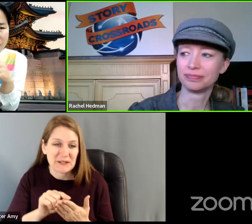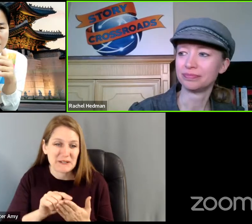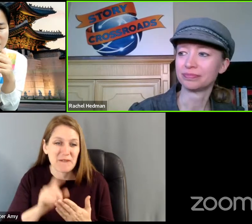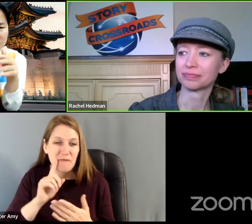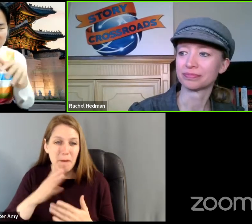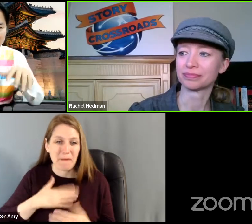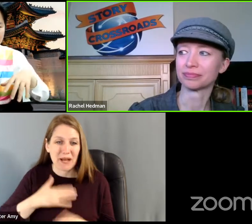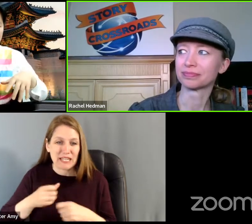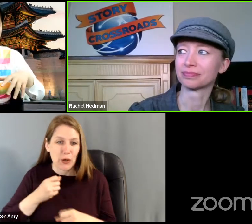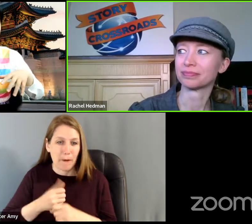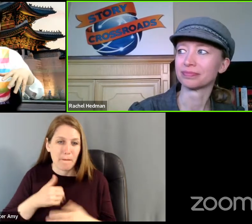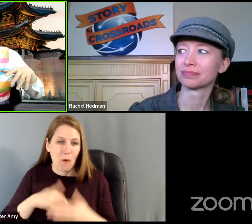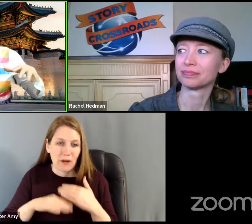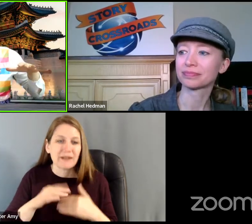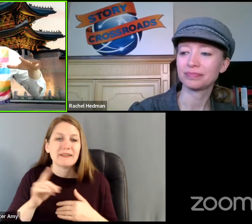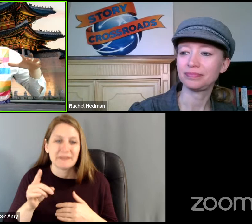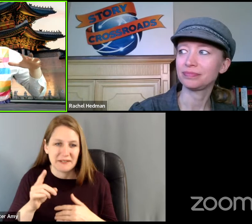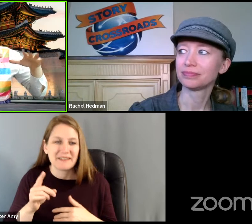Yeah, I said,